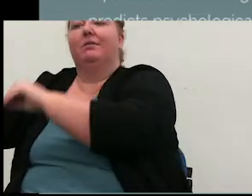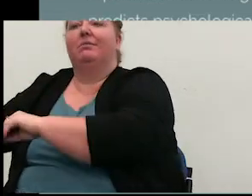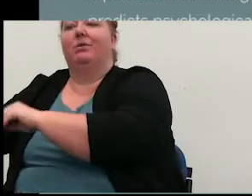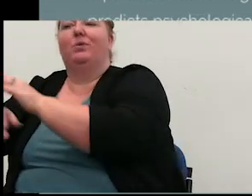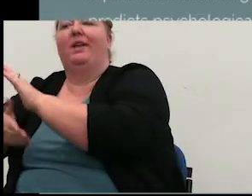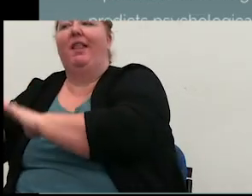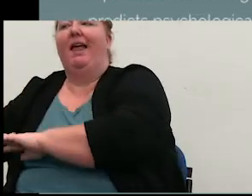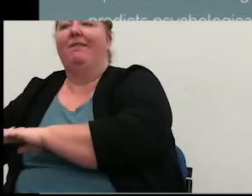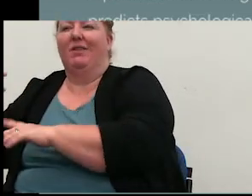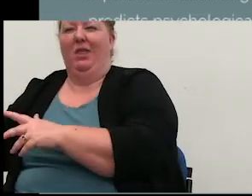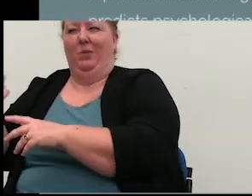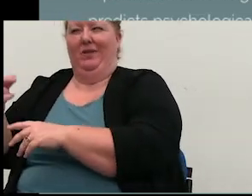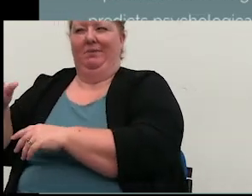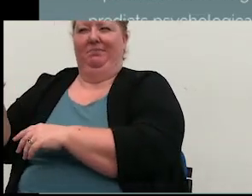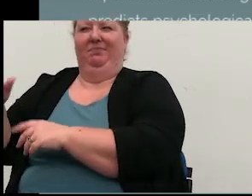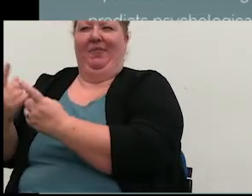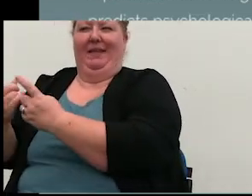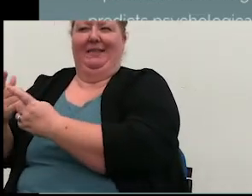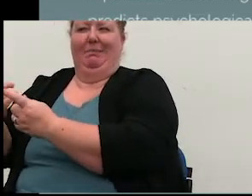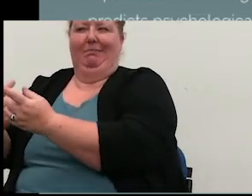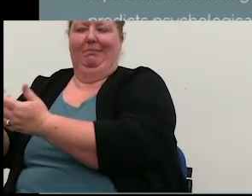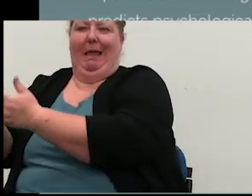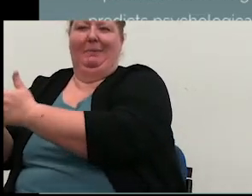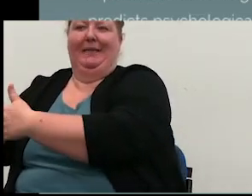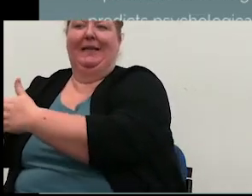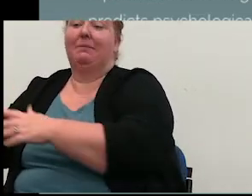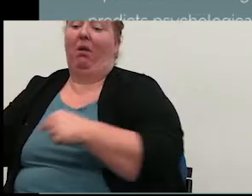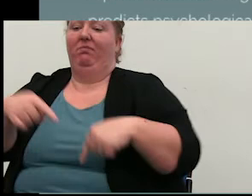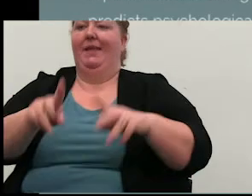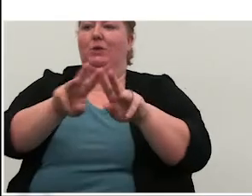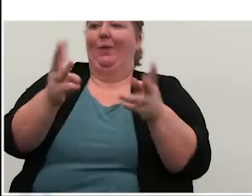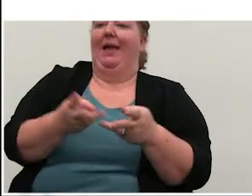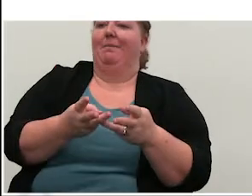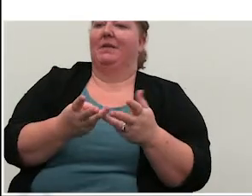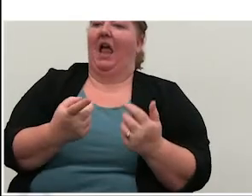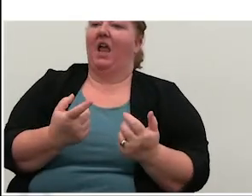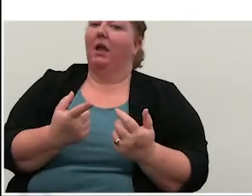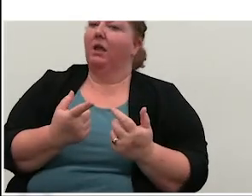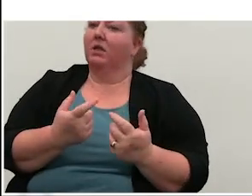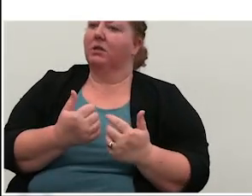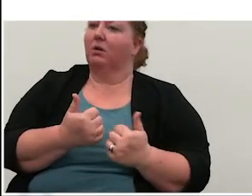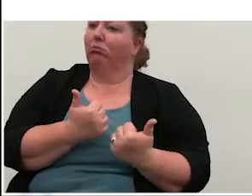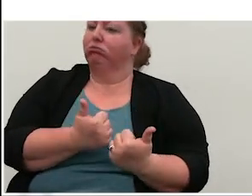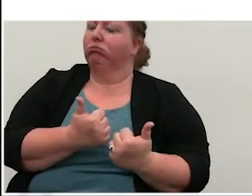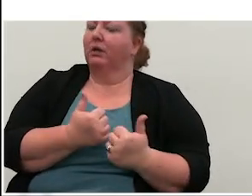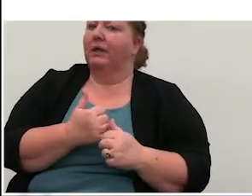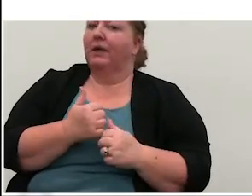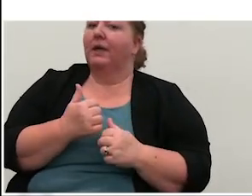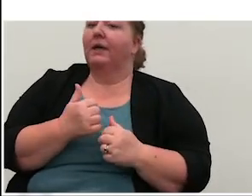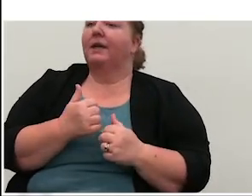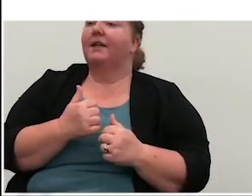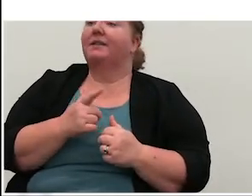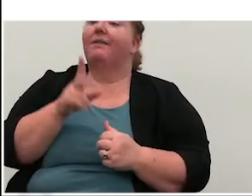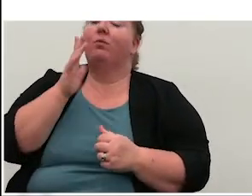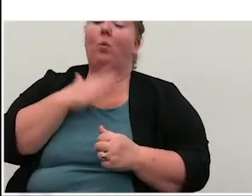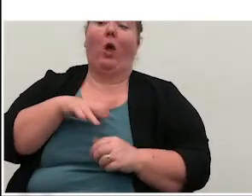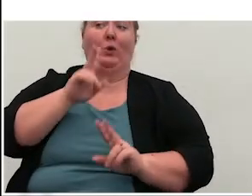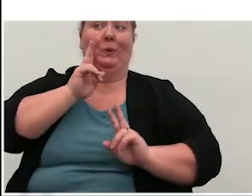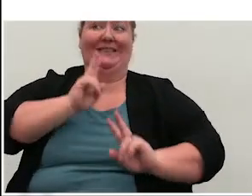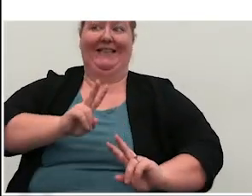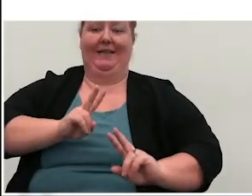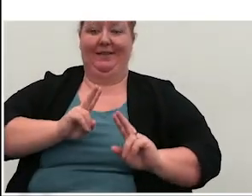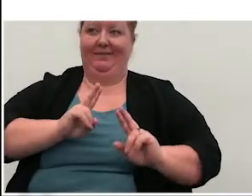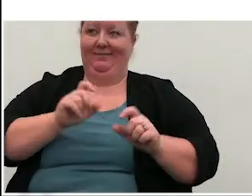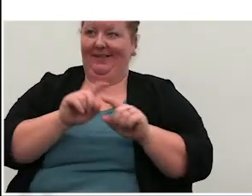were definitely some fishy things about how they collected the data. But this site is bona fide. And if you want to see how